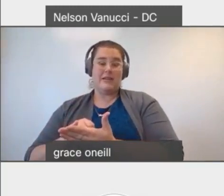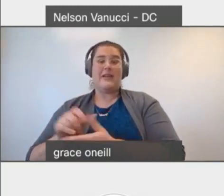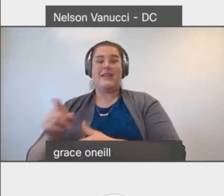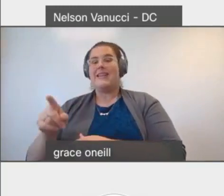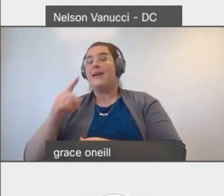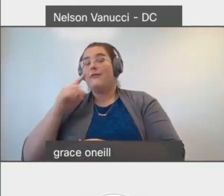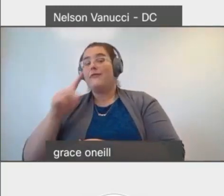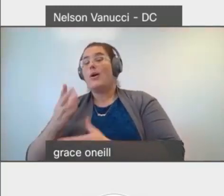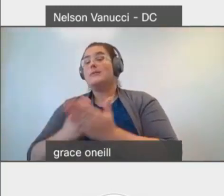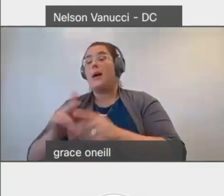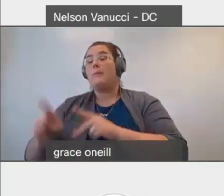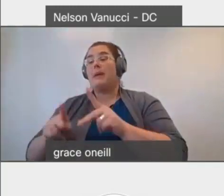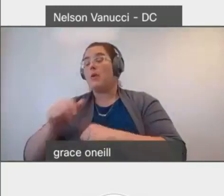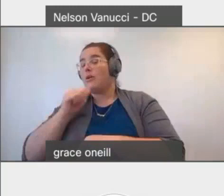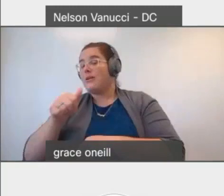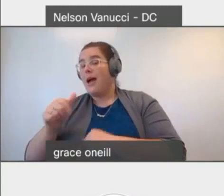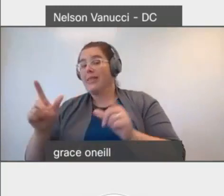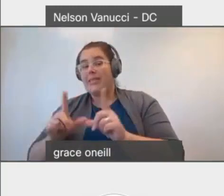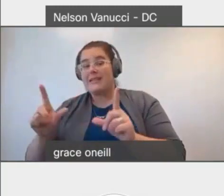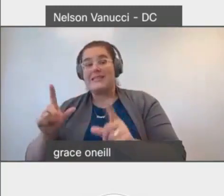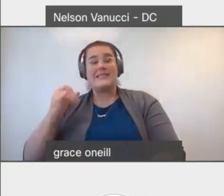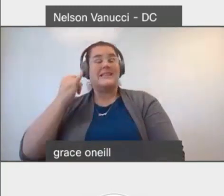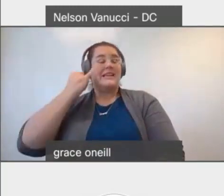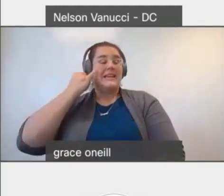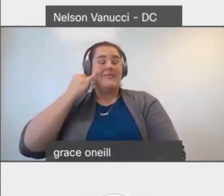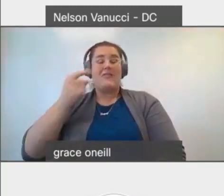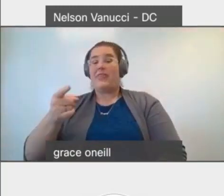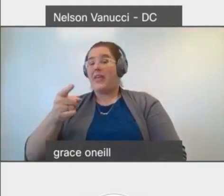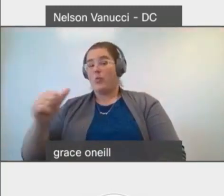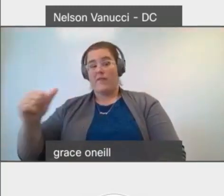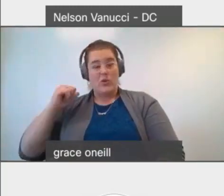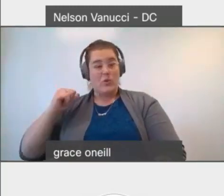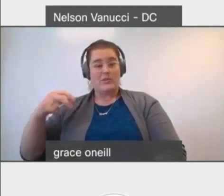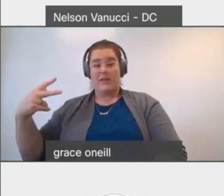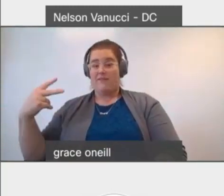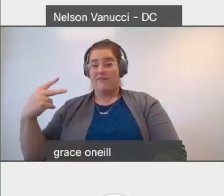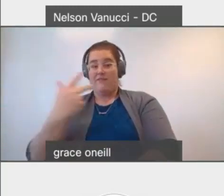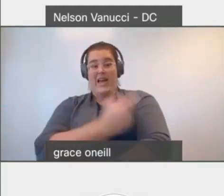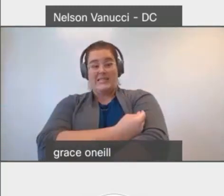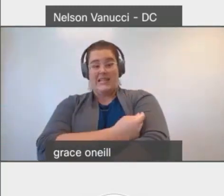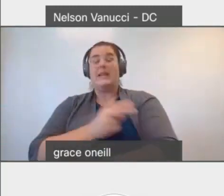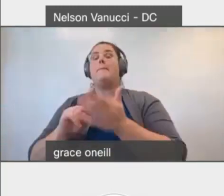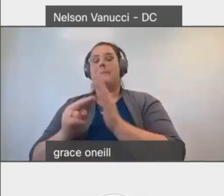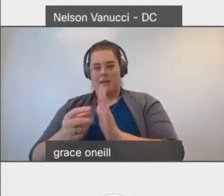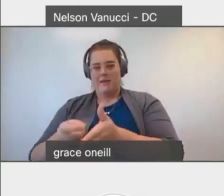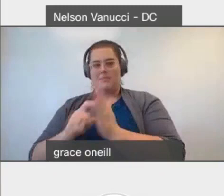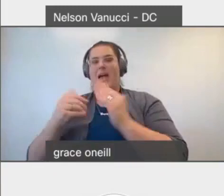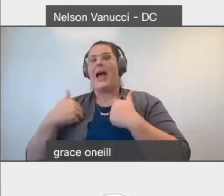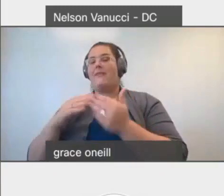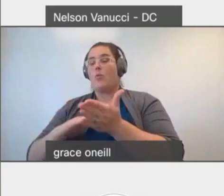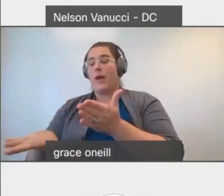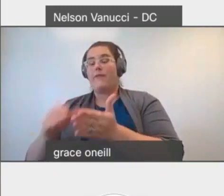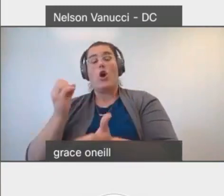have if they are not getting vaccinated, they must have a waiver that's approved by DC